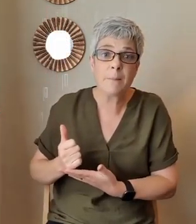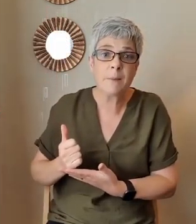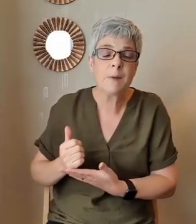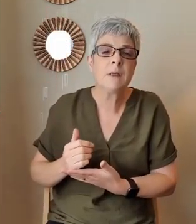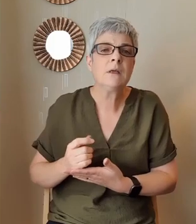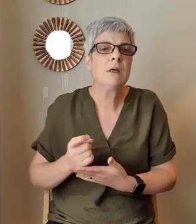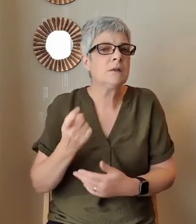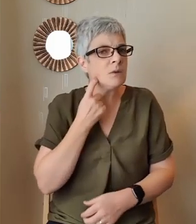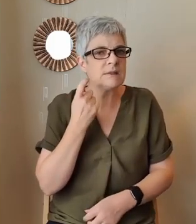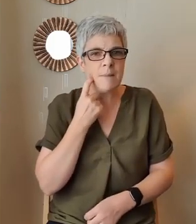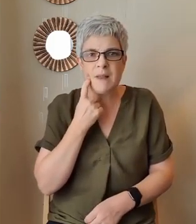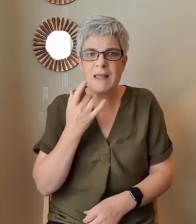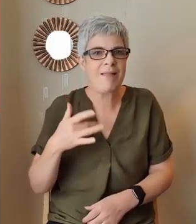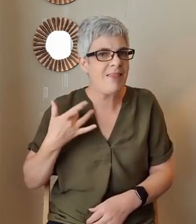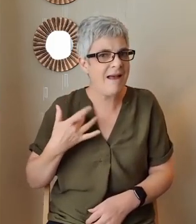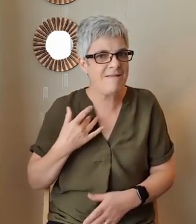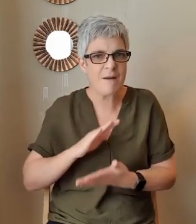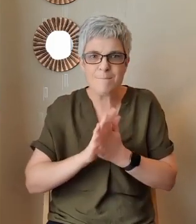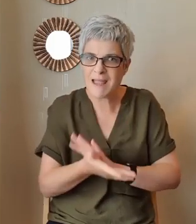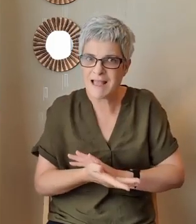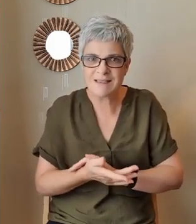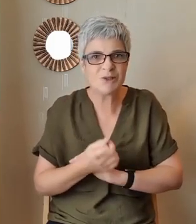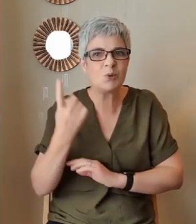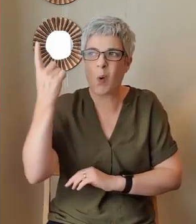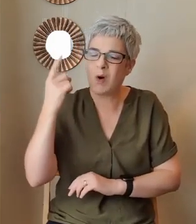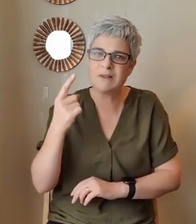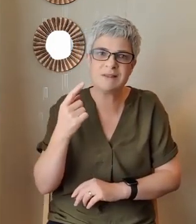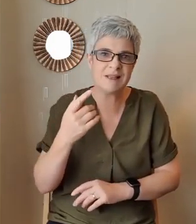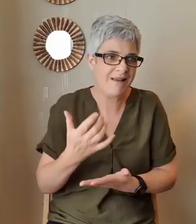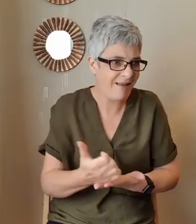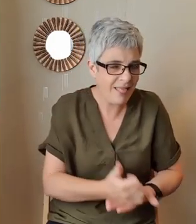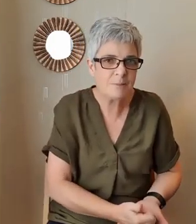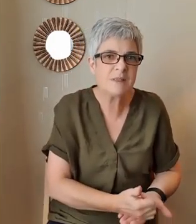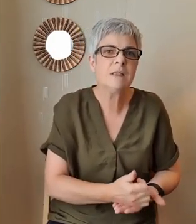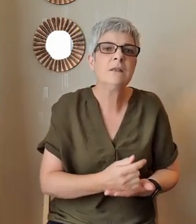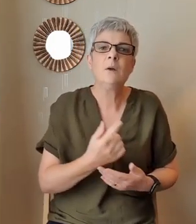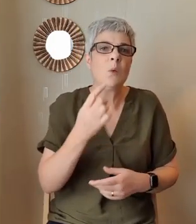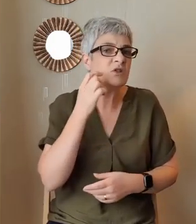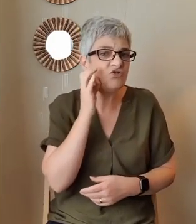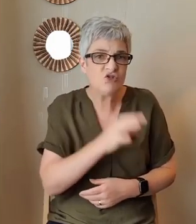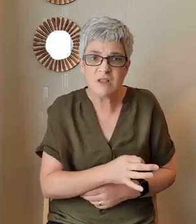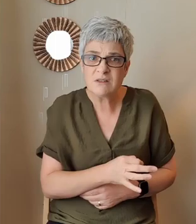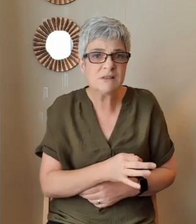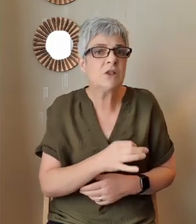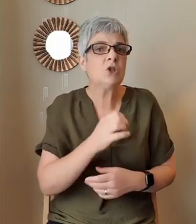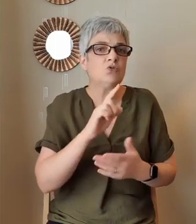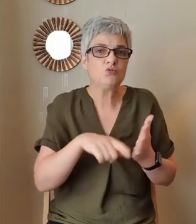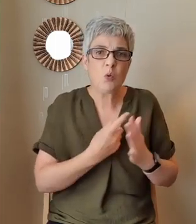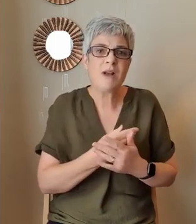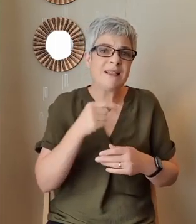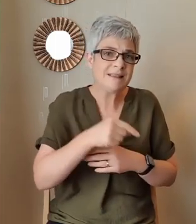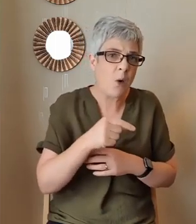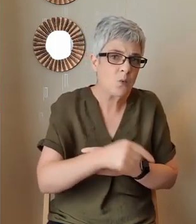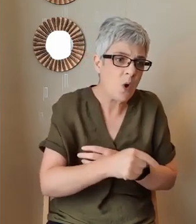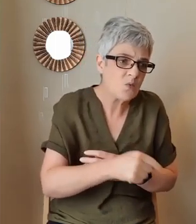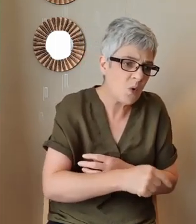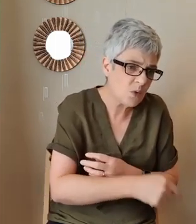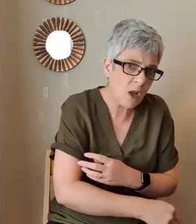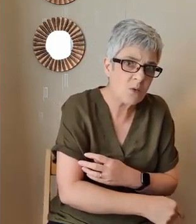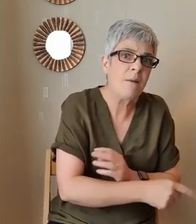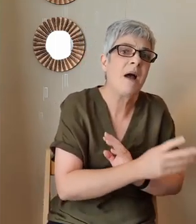is a mess that God steps in. It wasn't just that Jonah was down and down and down, but Jonah had to pray when he was at the